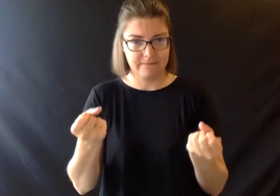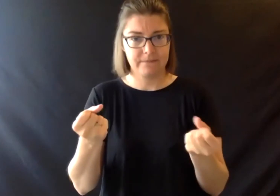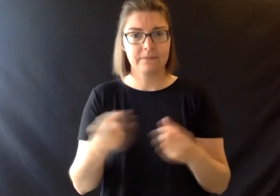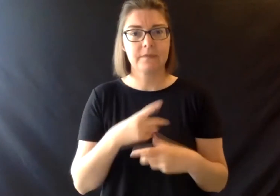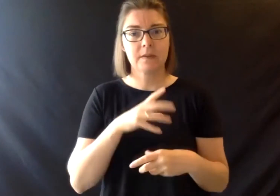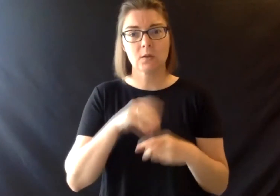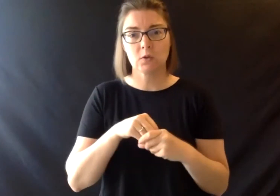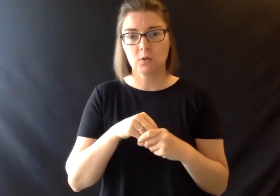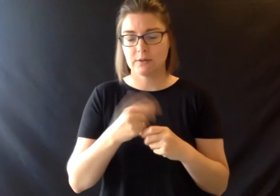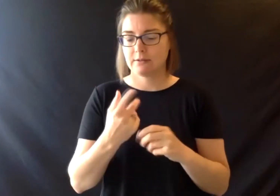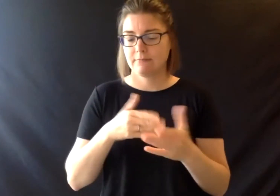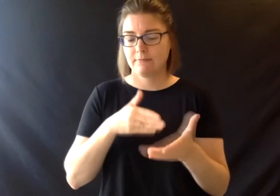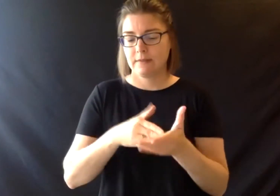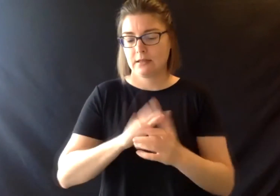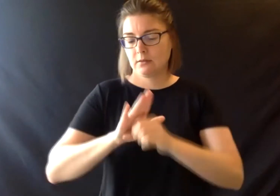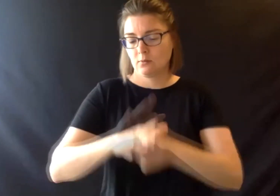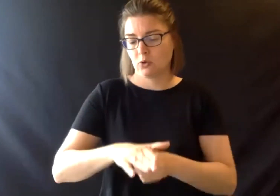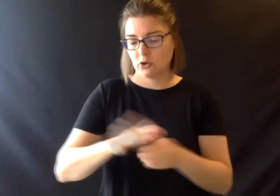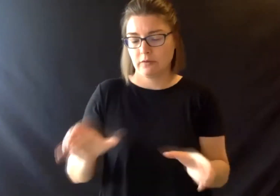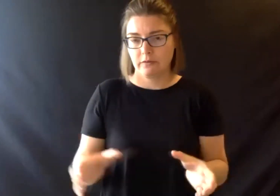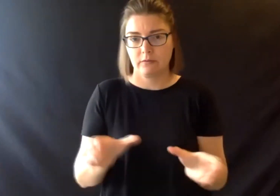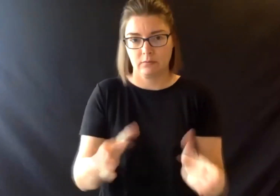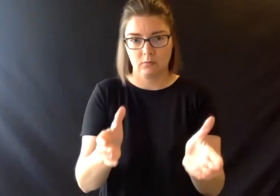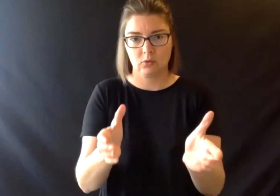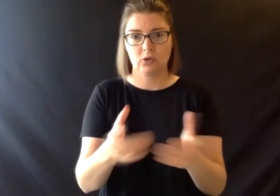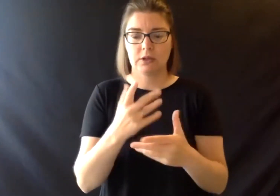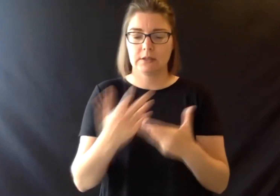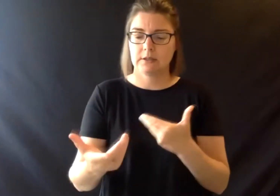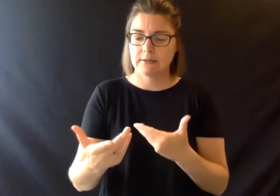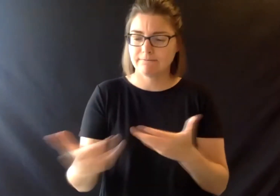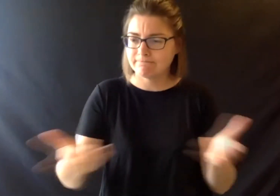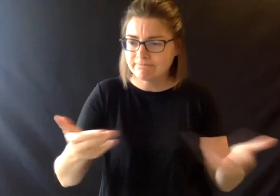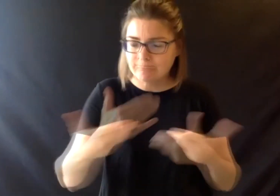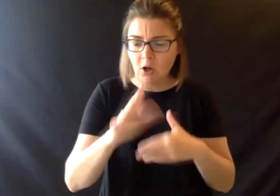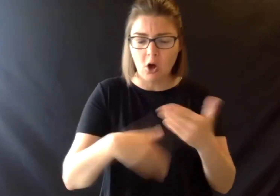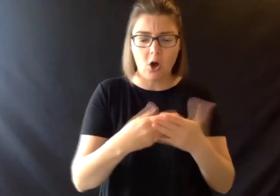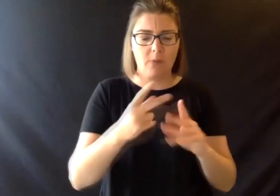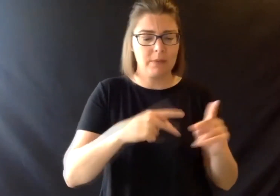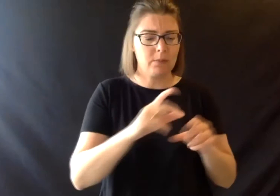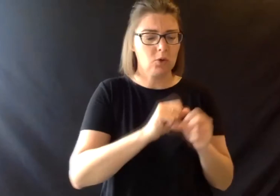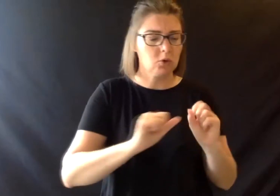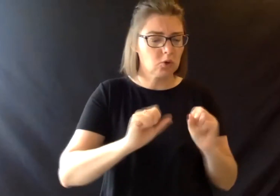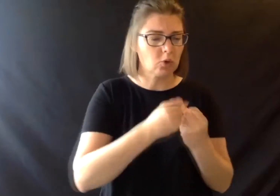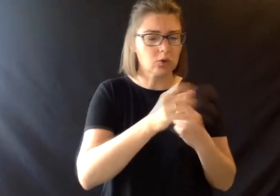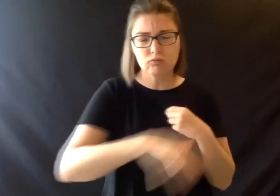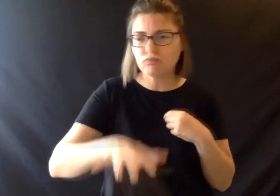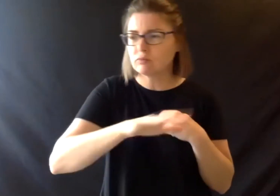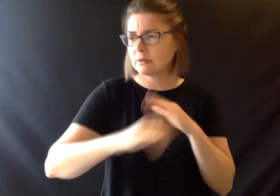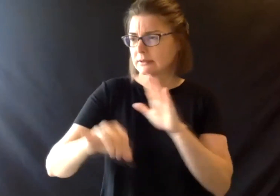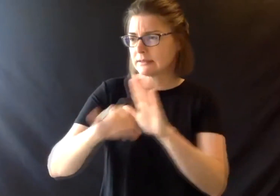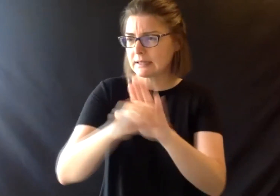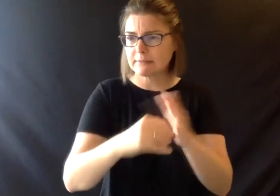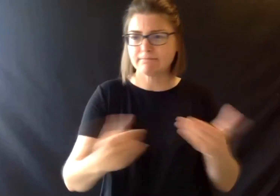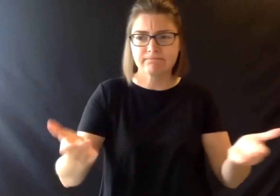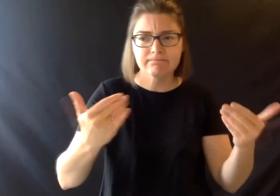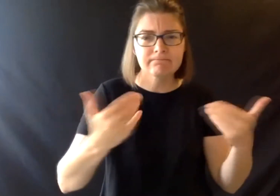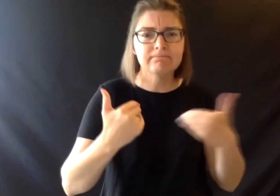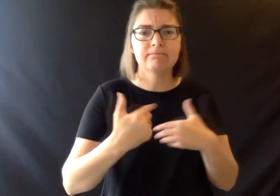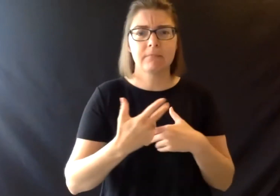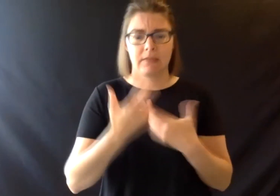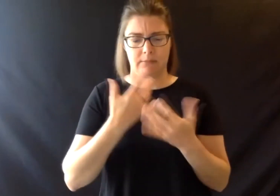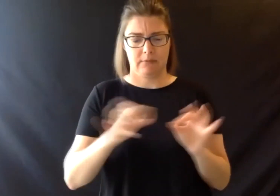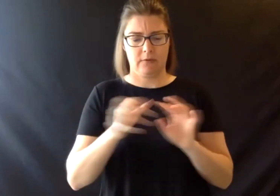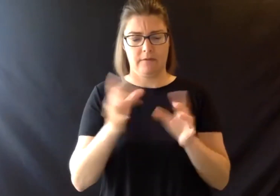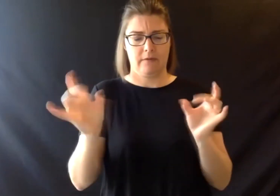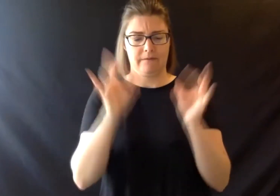use of anti-oppressive practices to invite community members of all social locations and identities to actualize a future that is free from